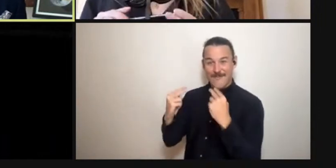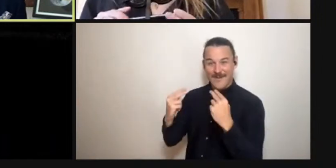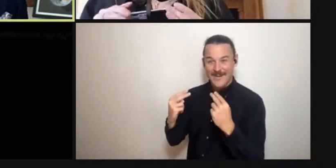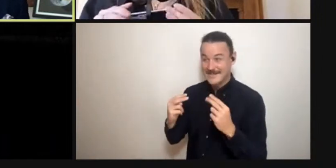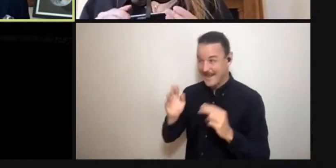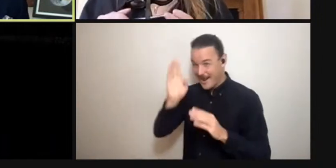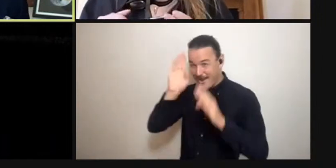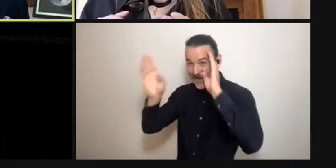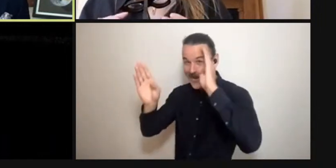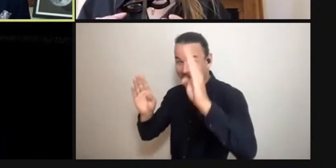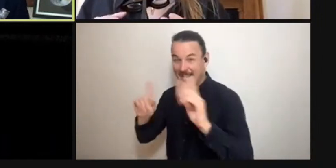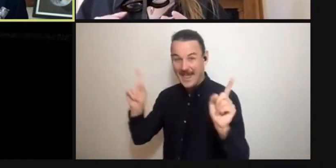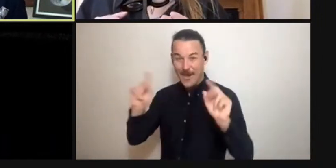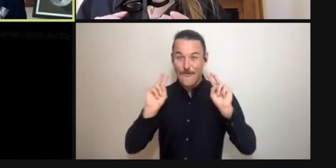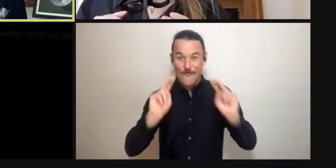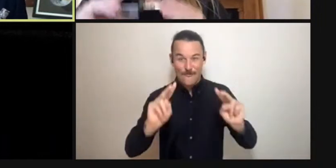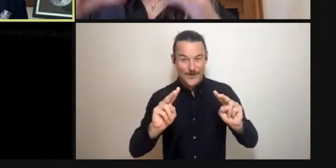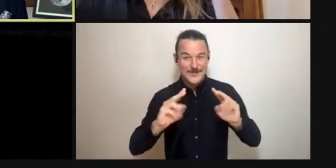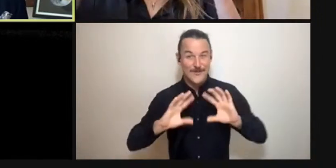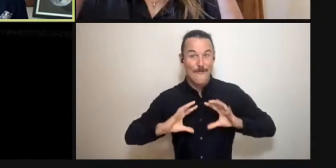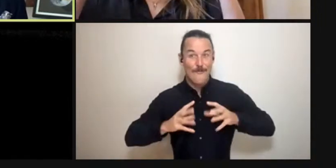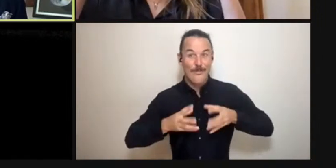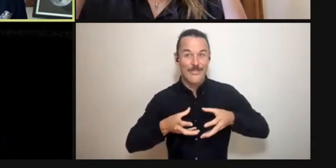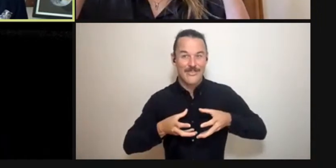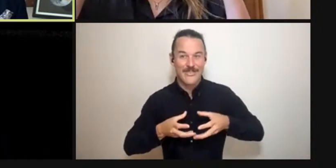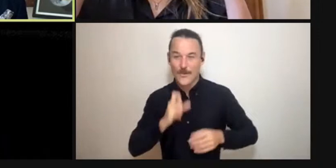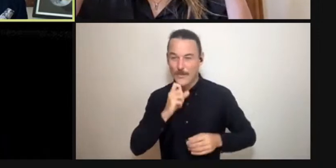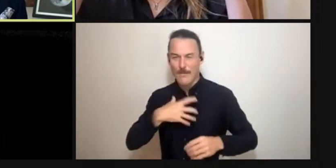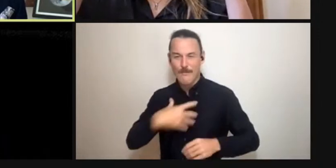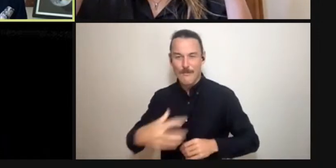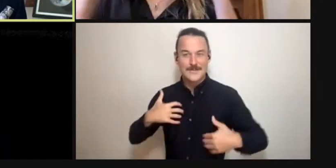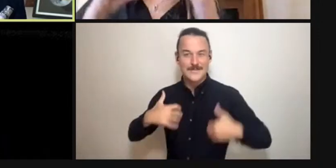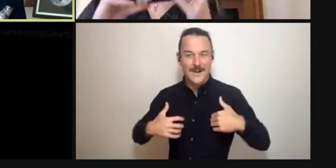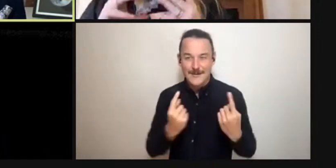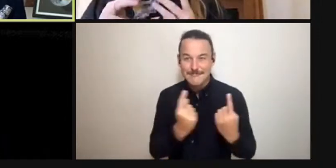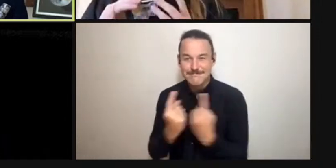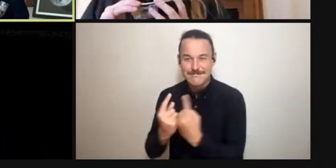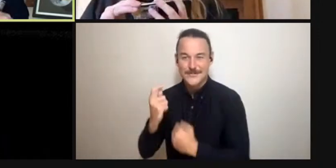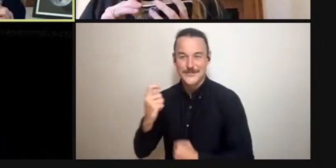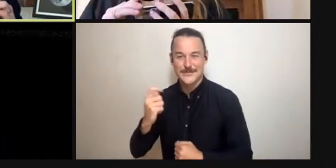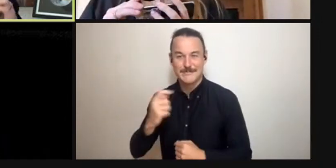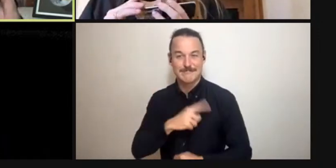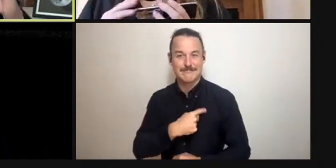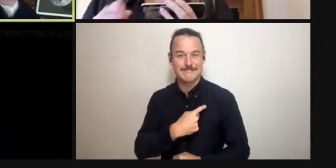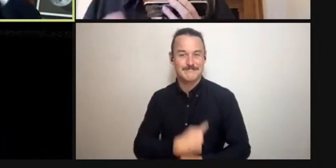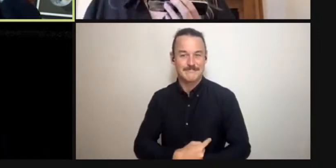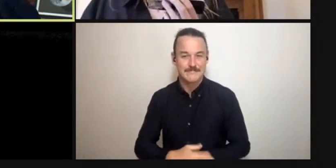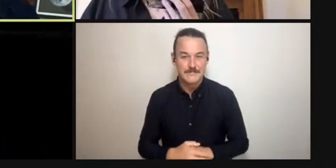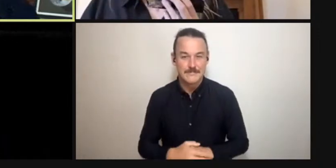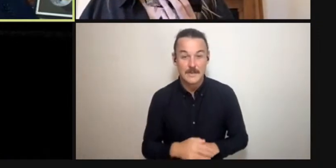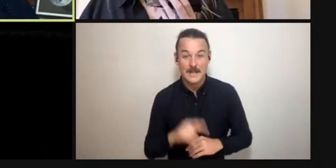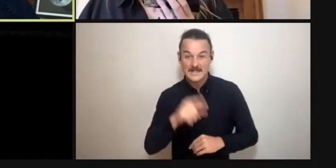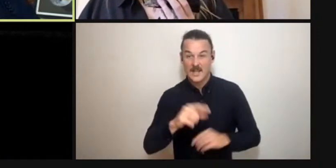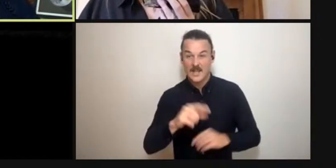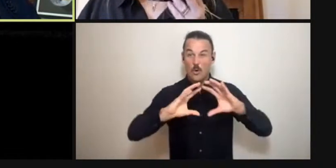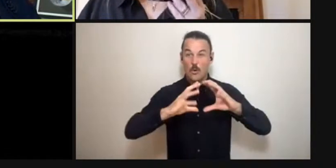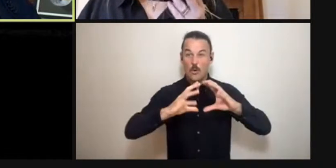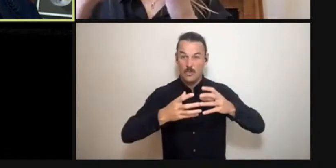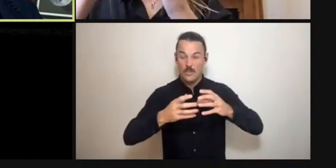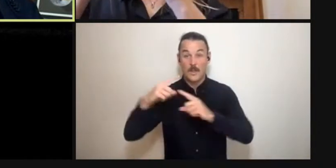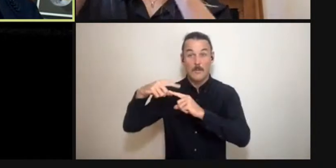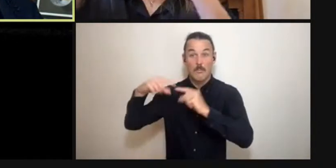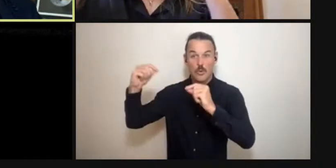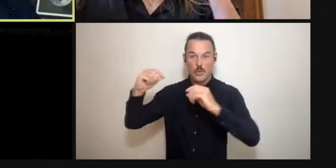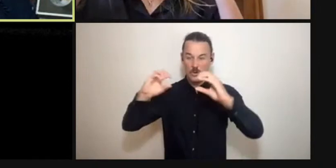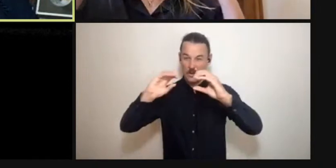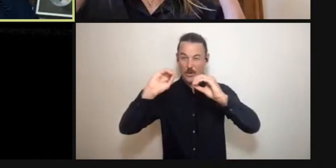going to be more exciting fun things you'll see soon. So we're looking at Earth and you're seeing the moon go around,